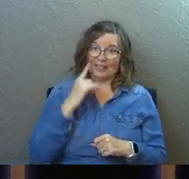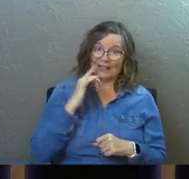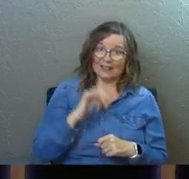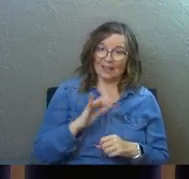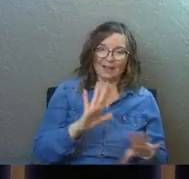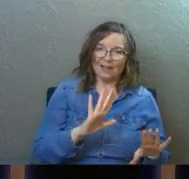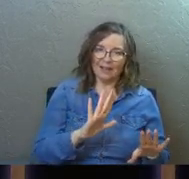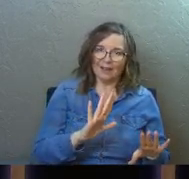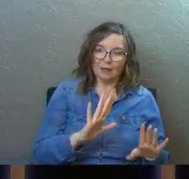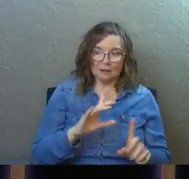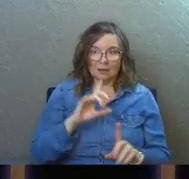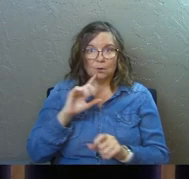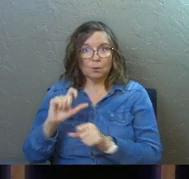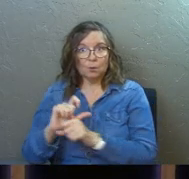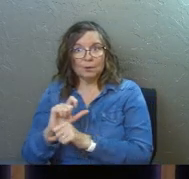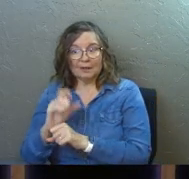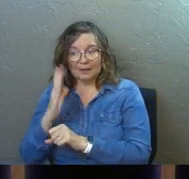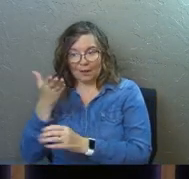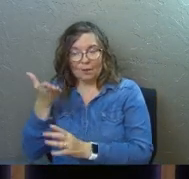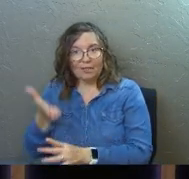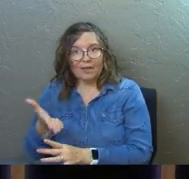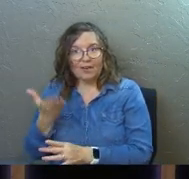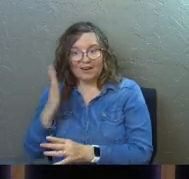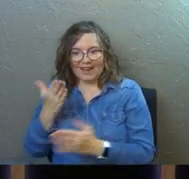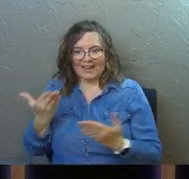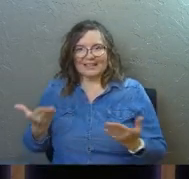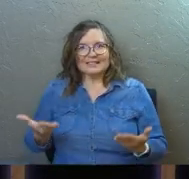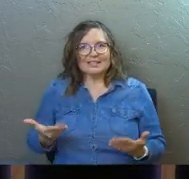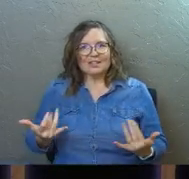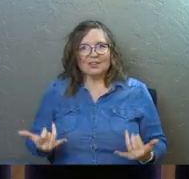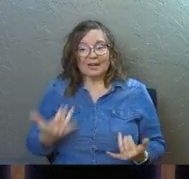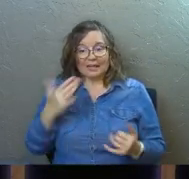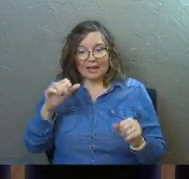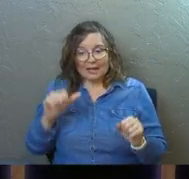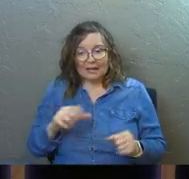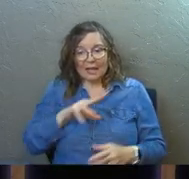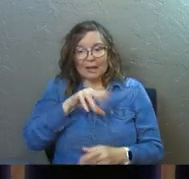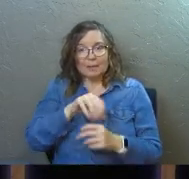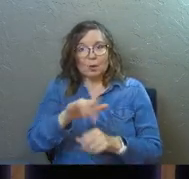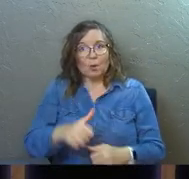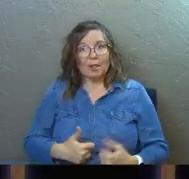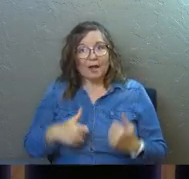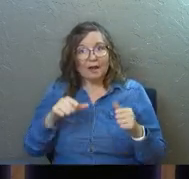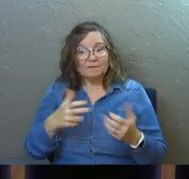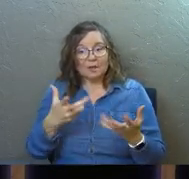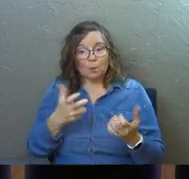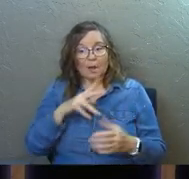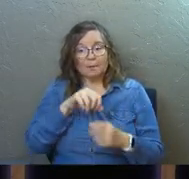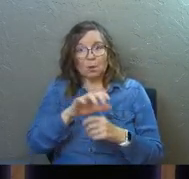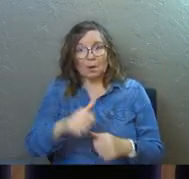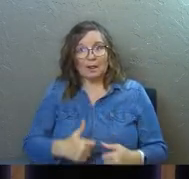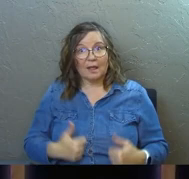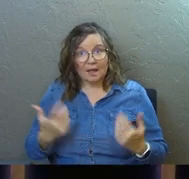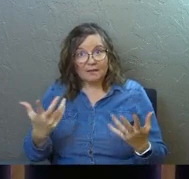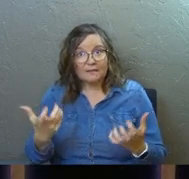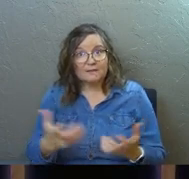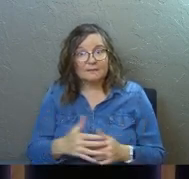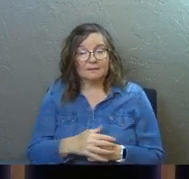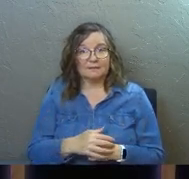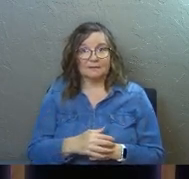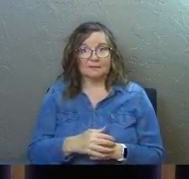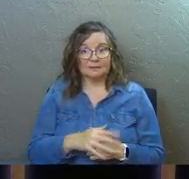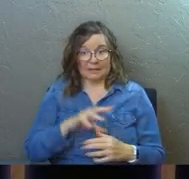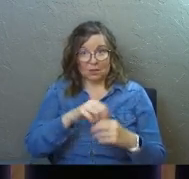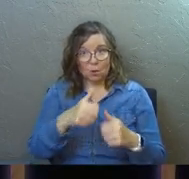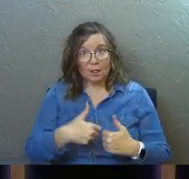real. God was there, and God is here, and God can be in your life. He wants to be in your life.